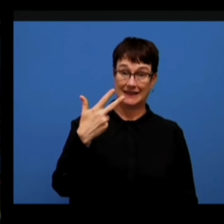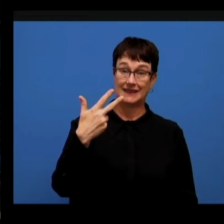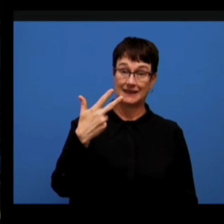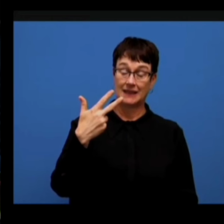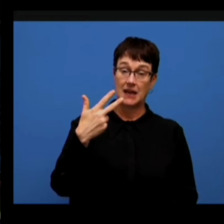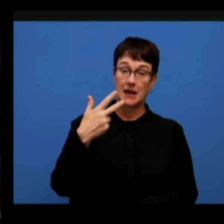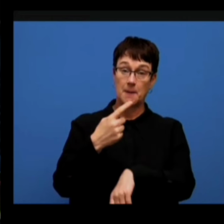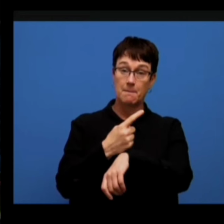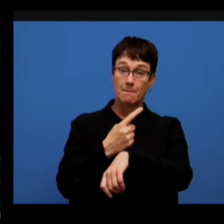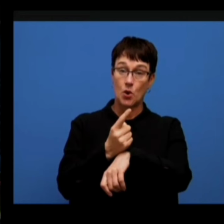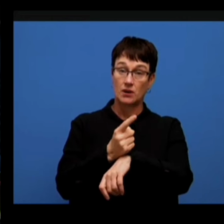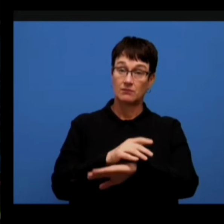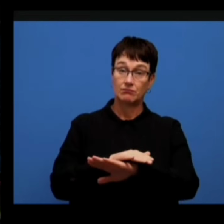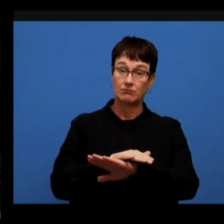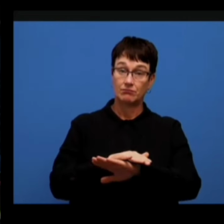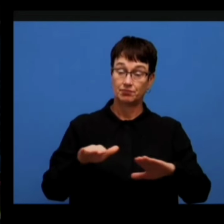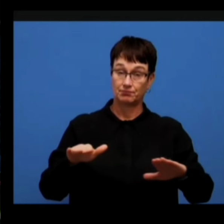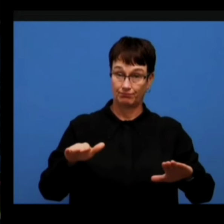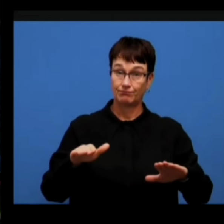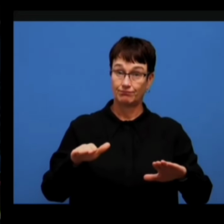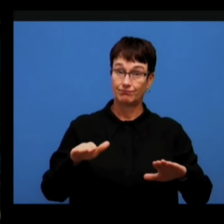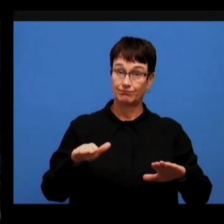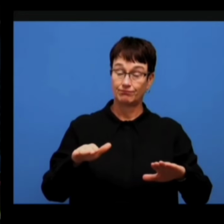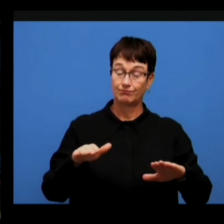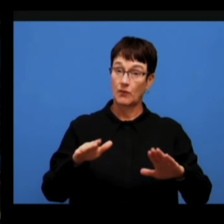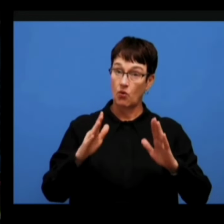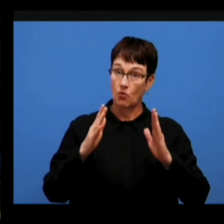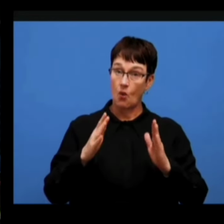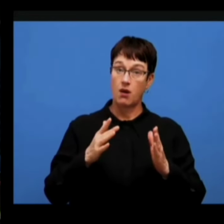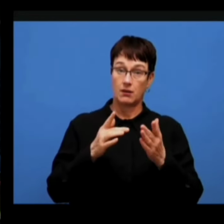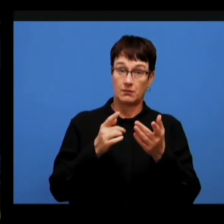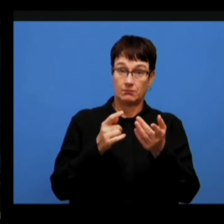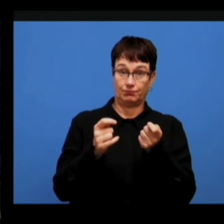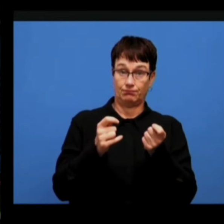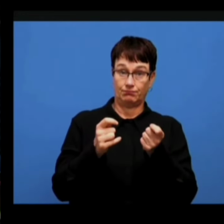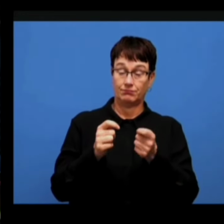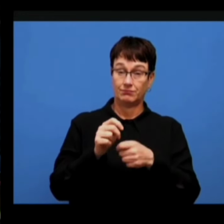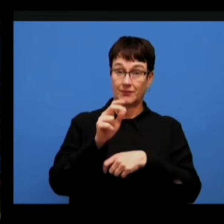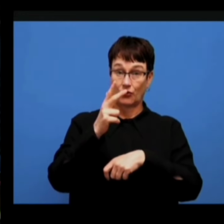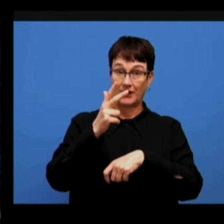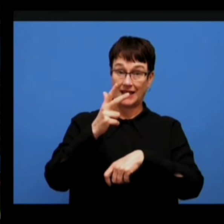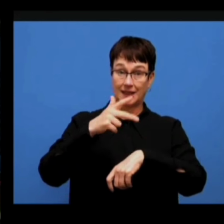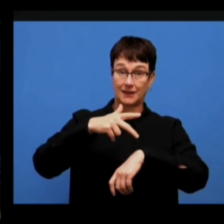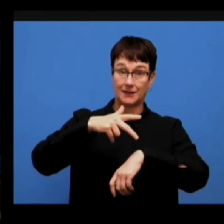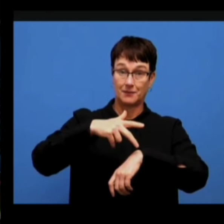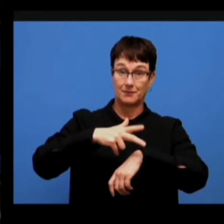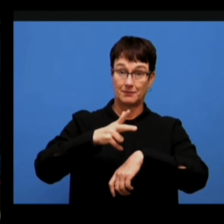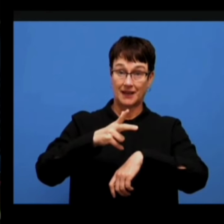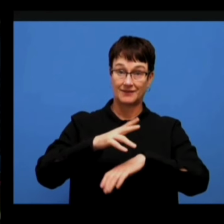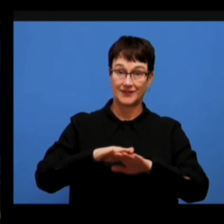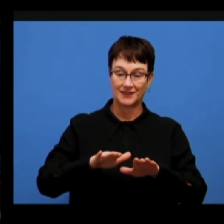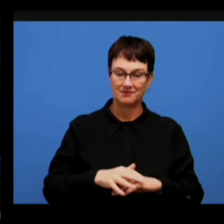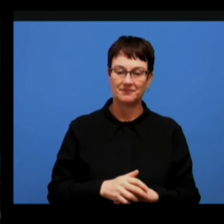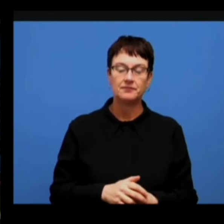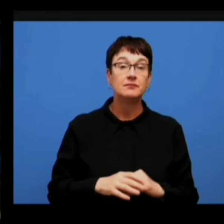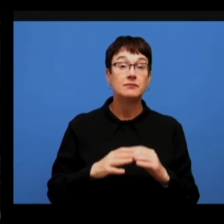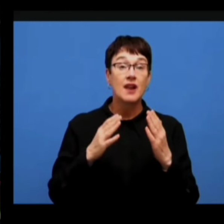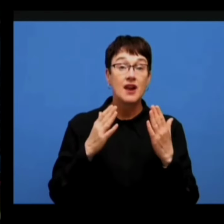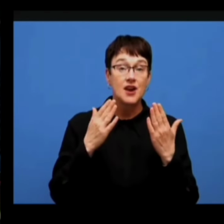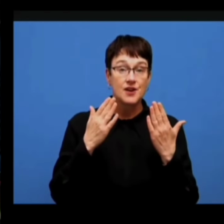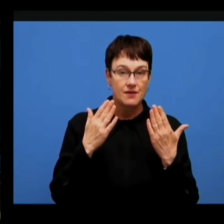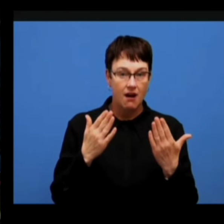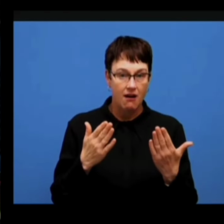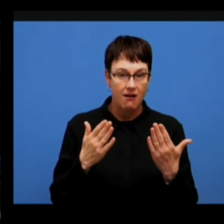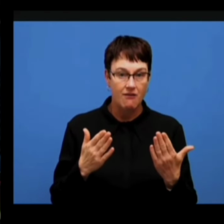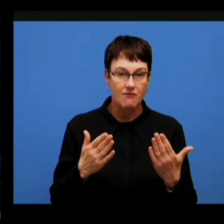enforced. We'll now hear from His Excellency Juan Manuel Santos, former President